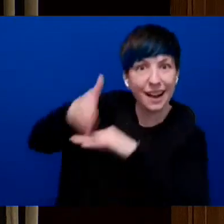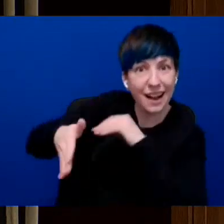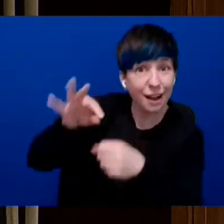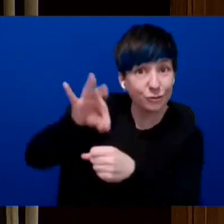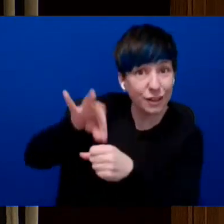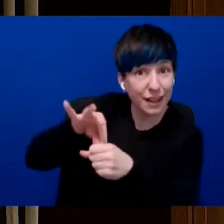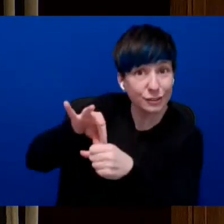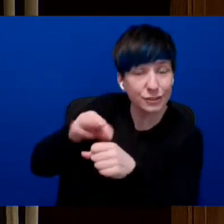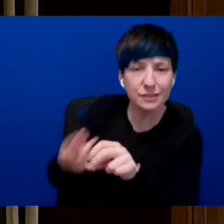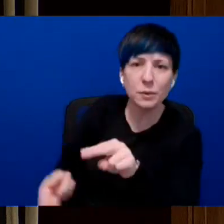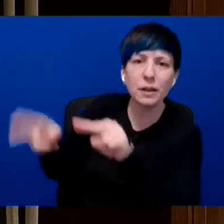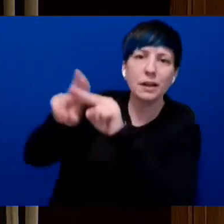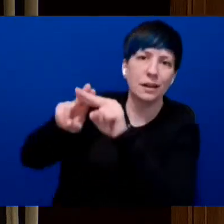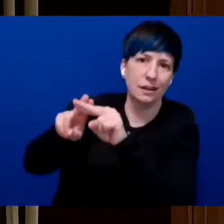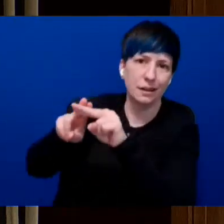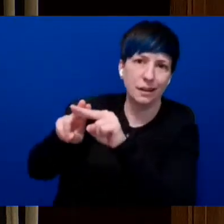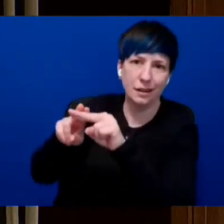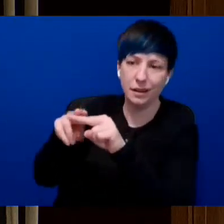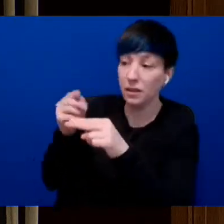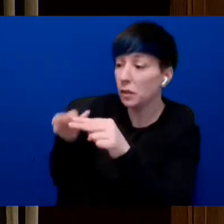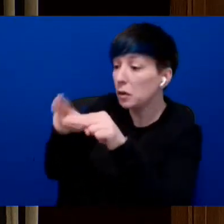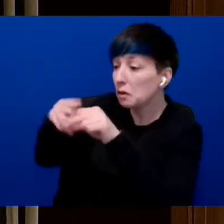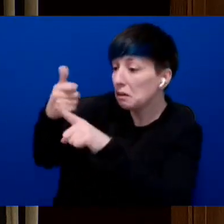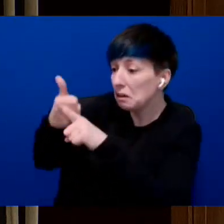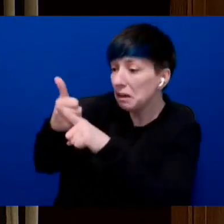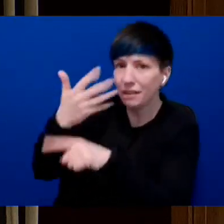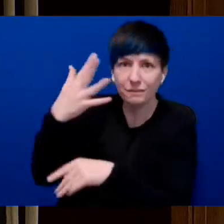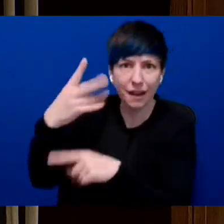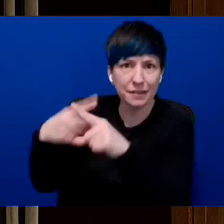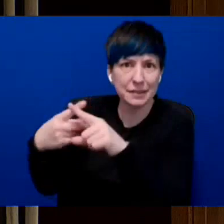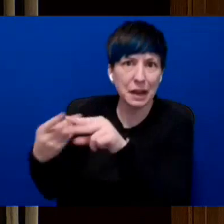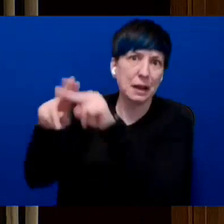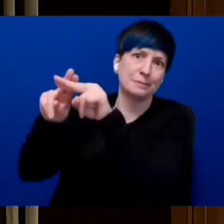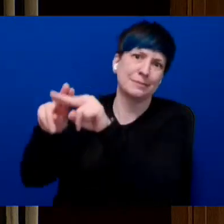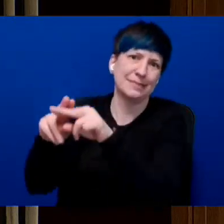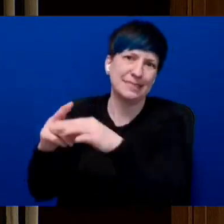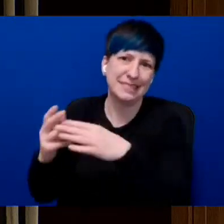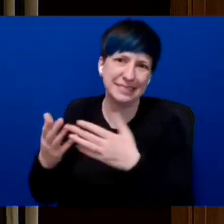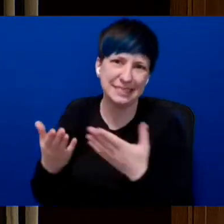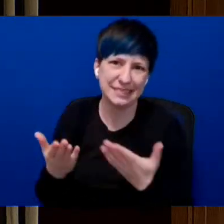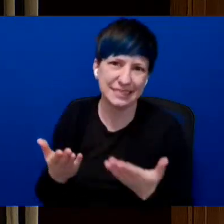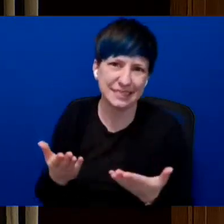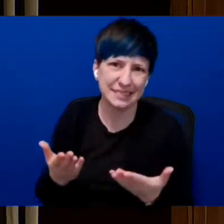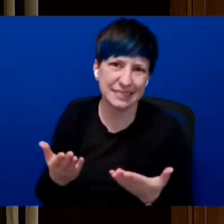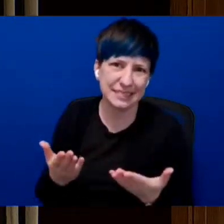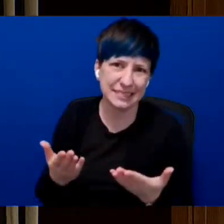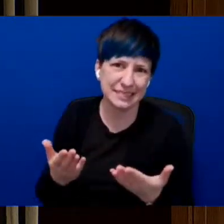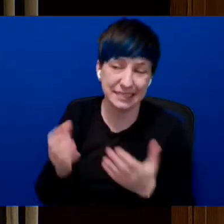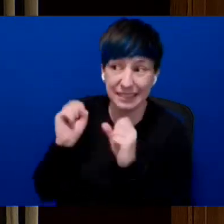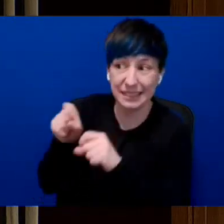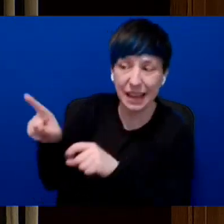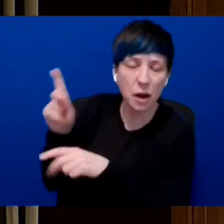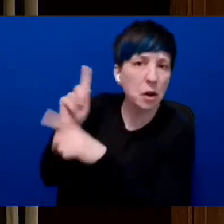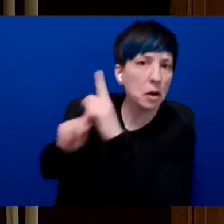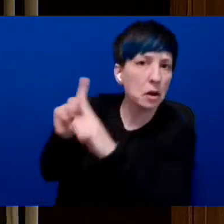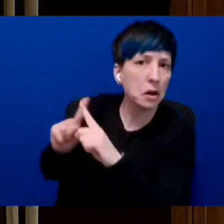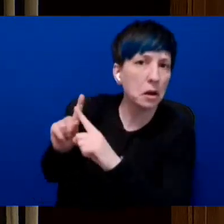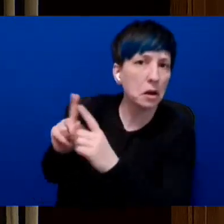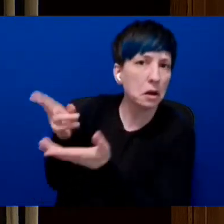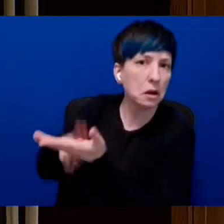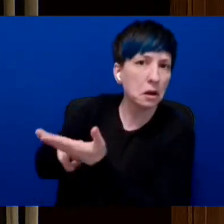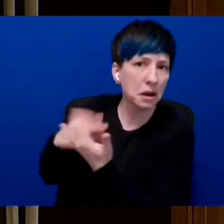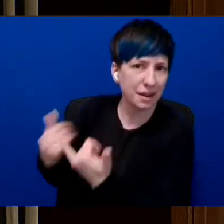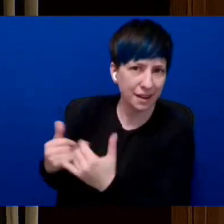Speaker. On top of that, clear evidence that the Minister, the Premier,